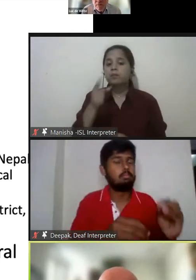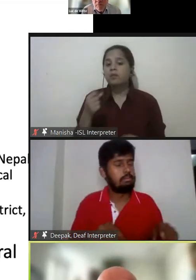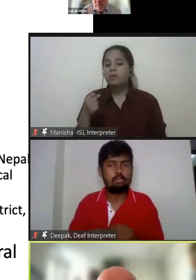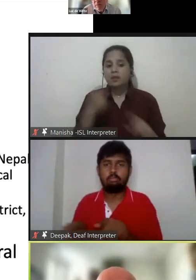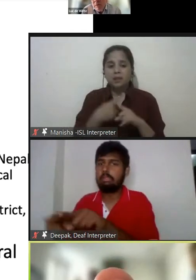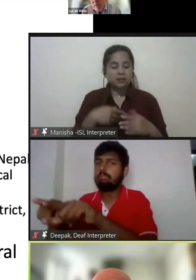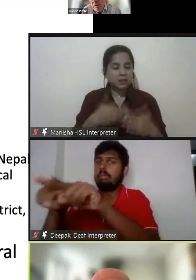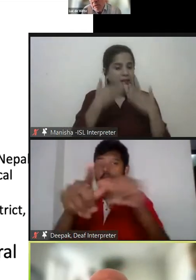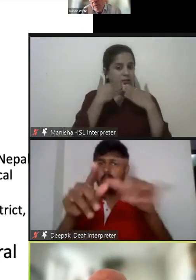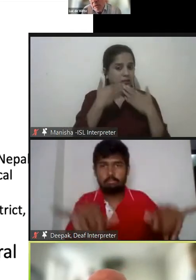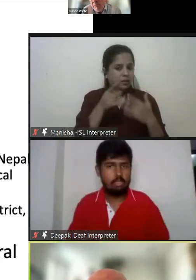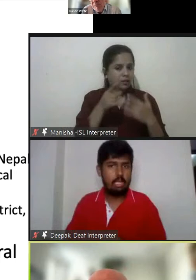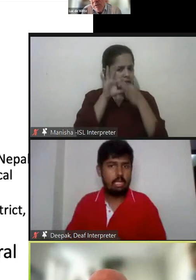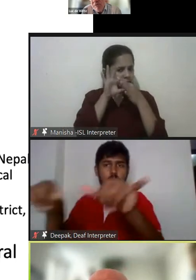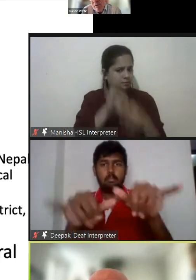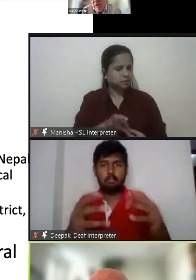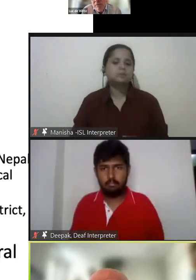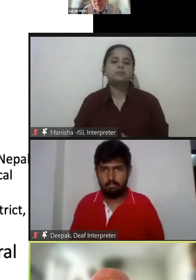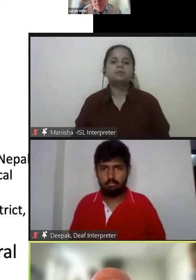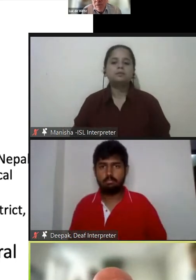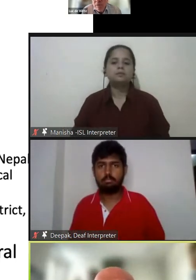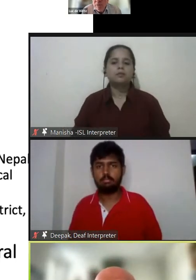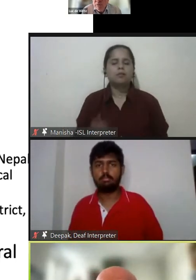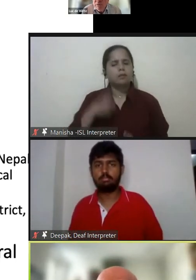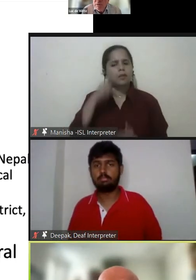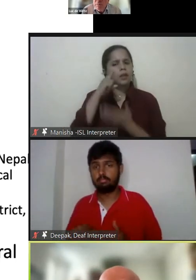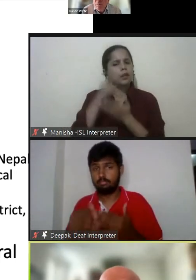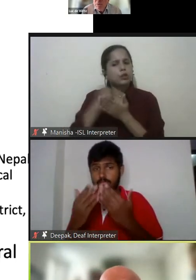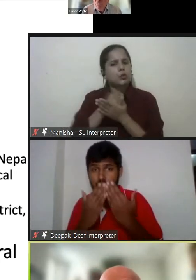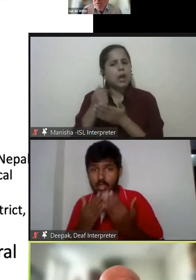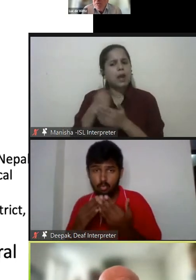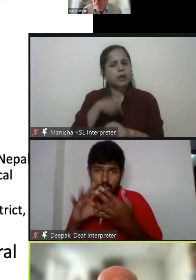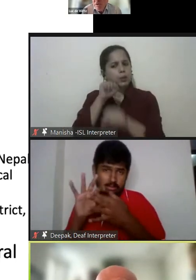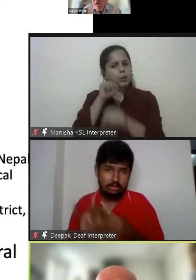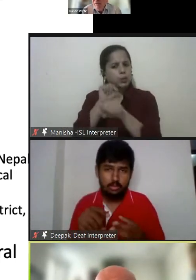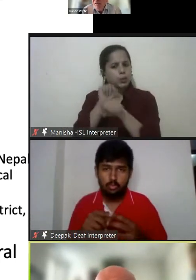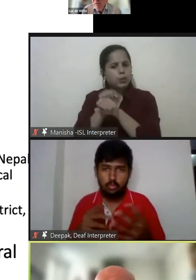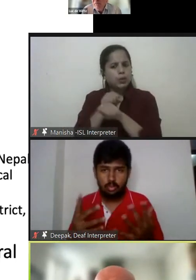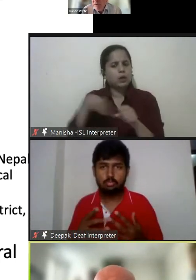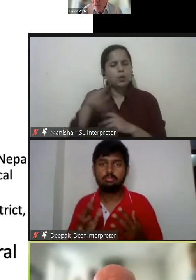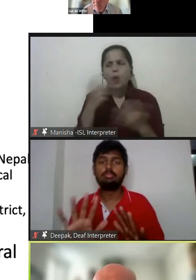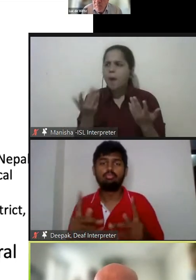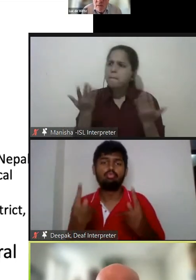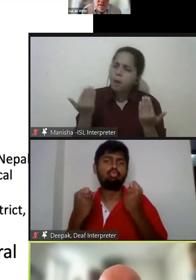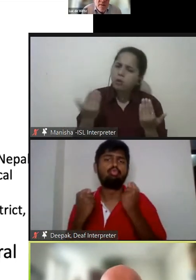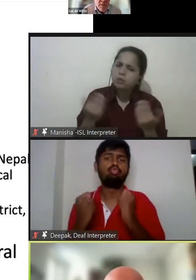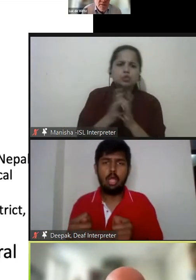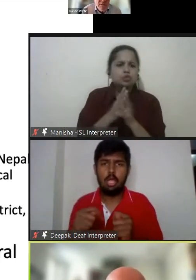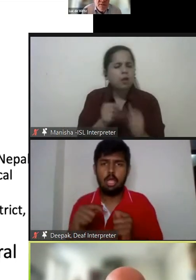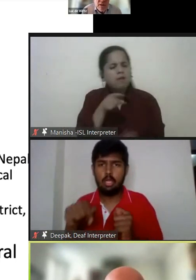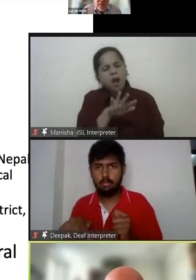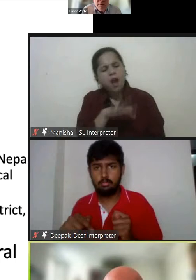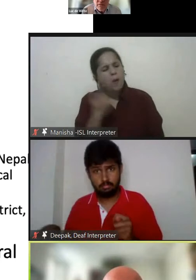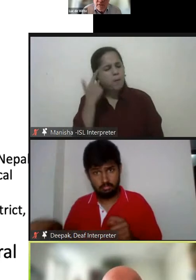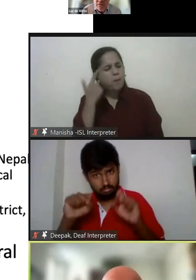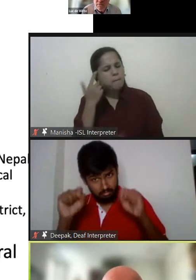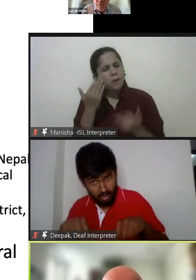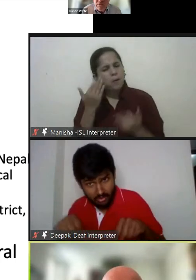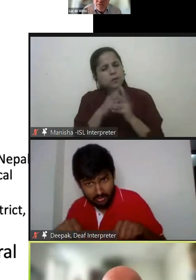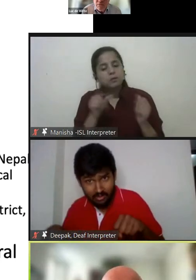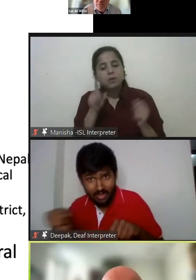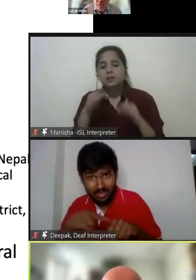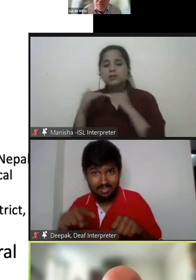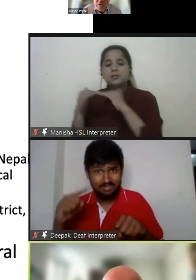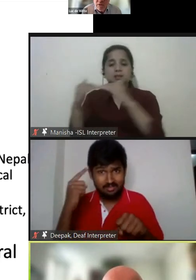studies, I've been trying to work on possible solutions. How can we solve this? Because the standard is,